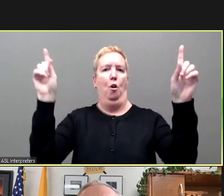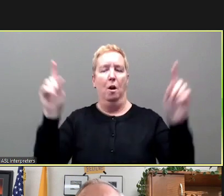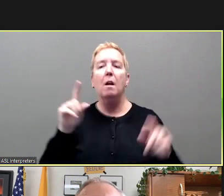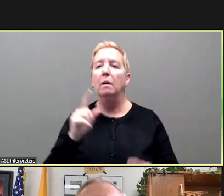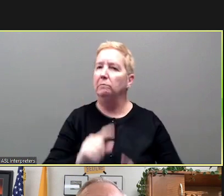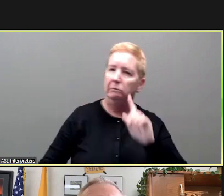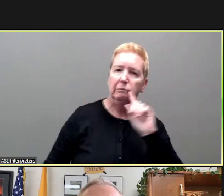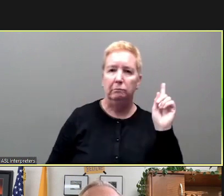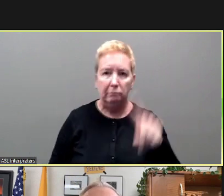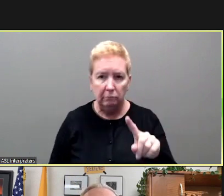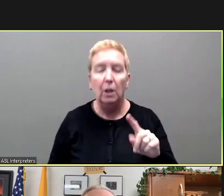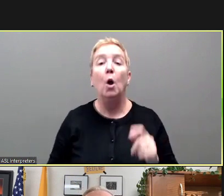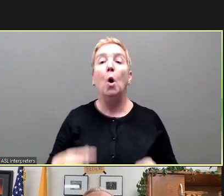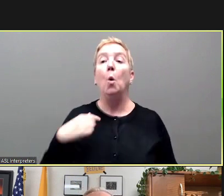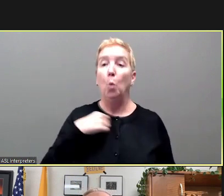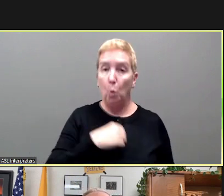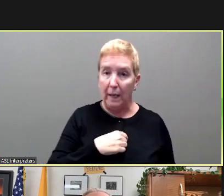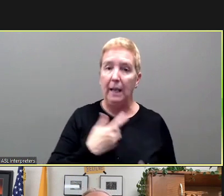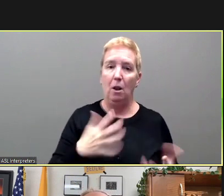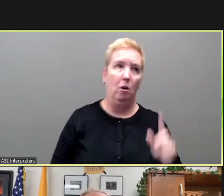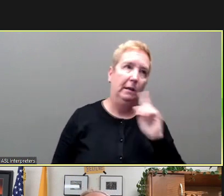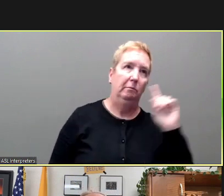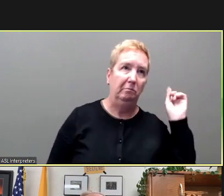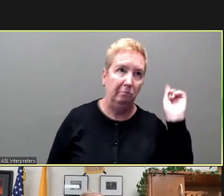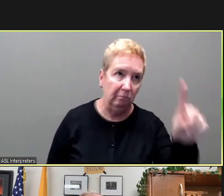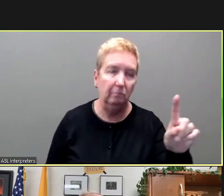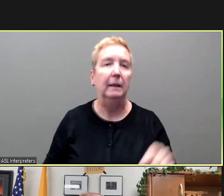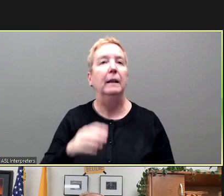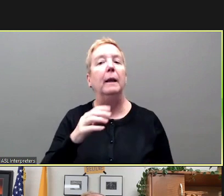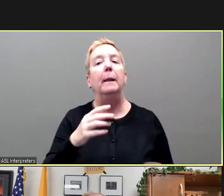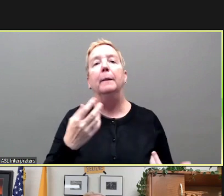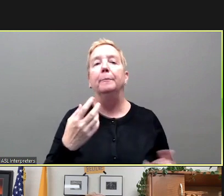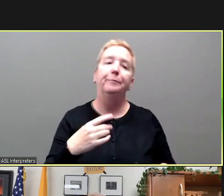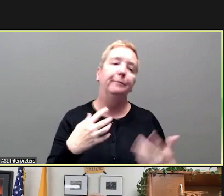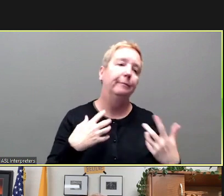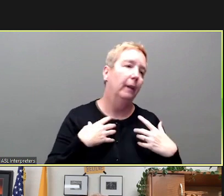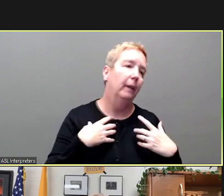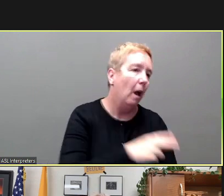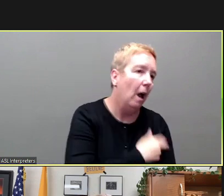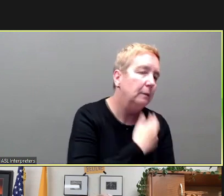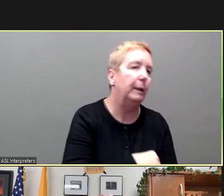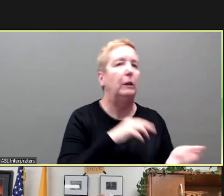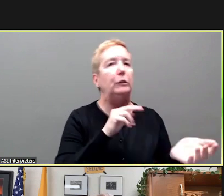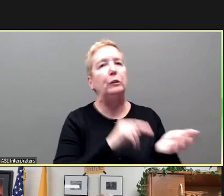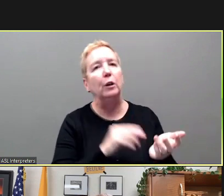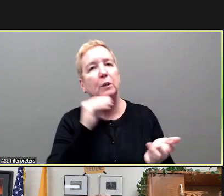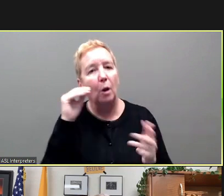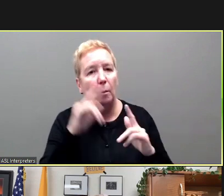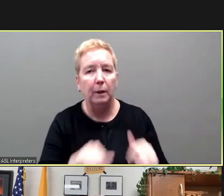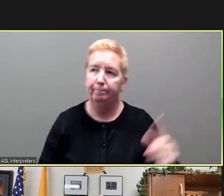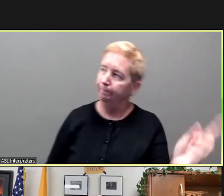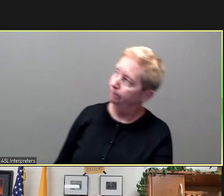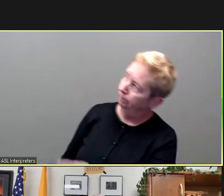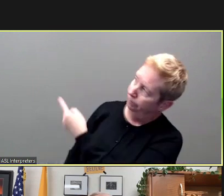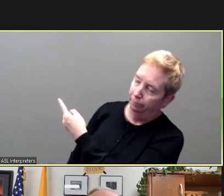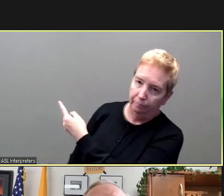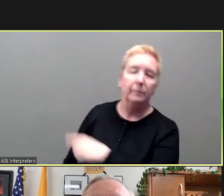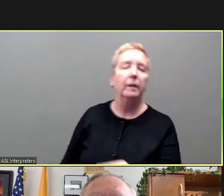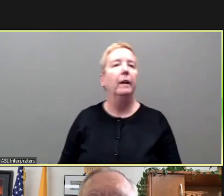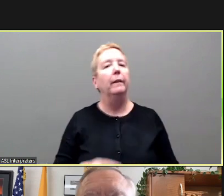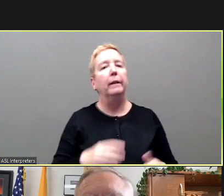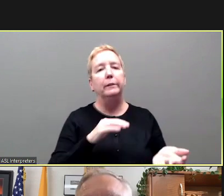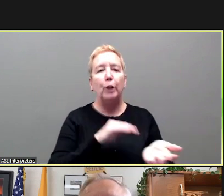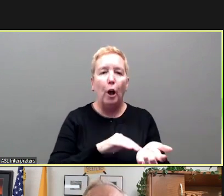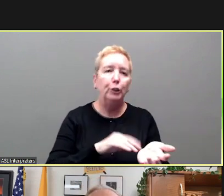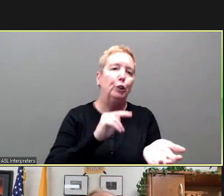pointed our healthcare facilities to the CDC website about hospital and healthcare workers. We pointed all